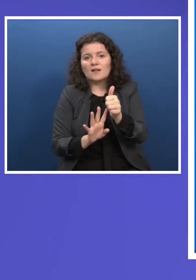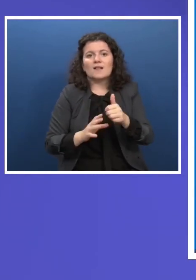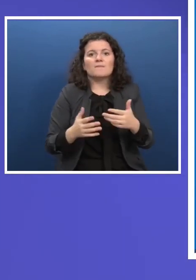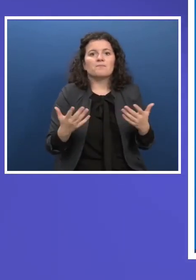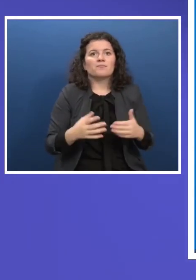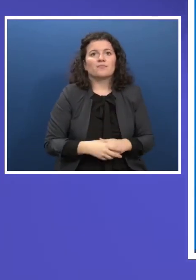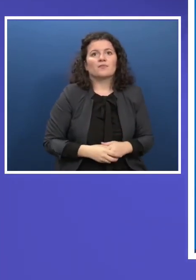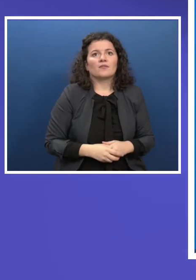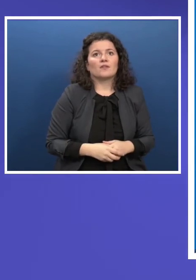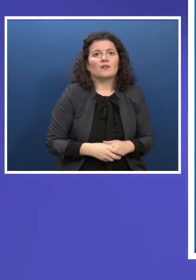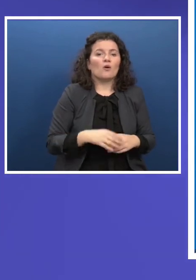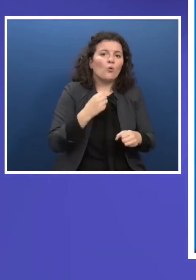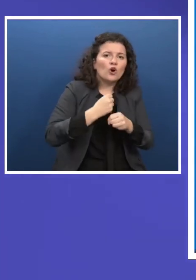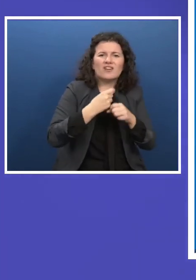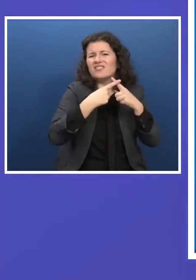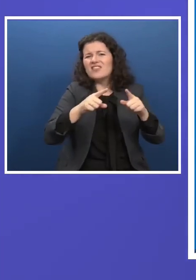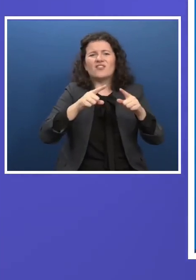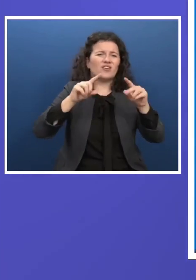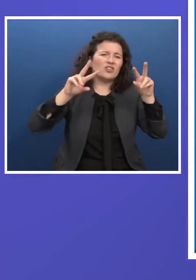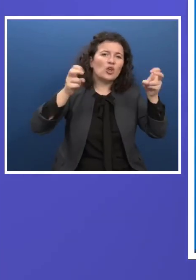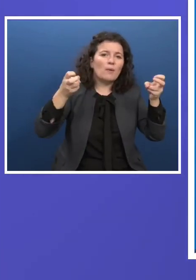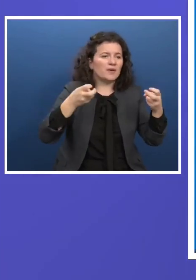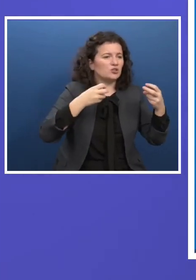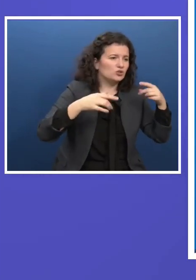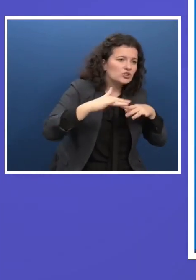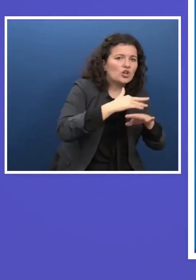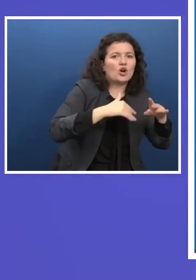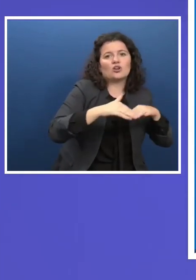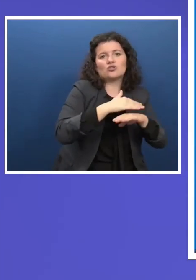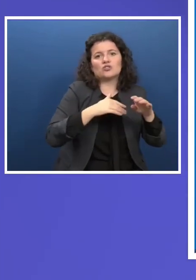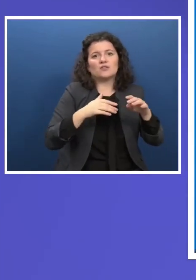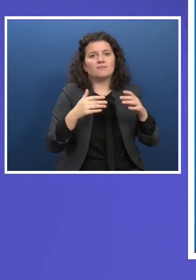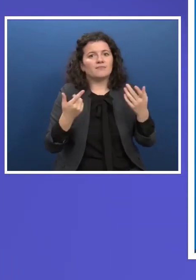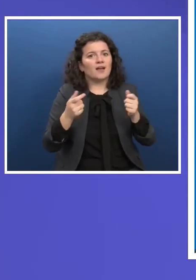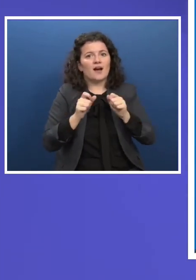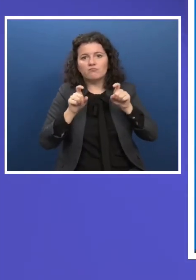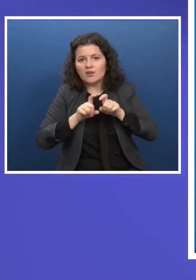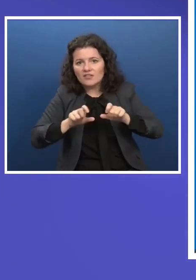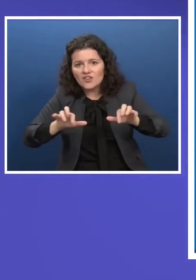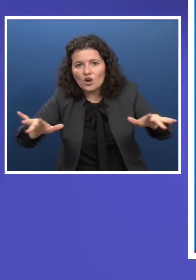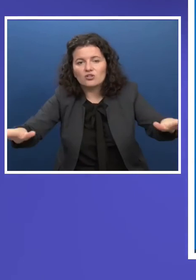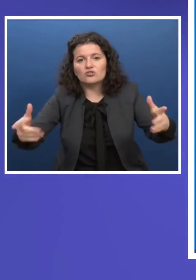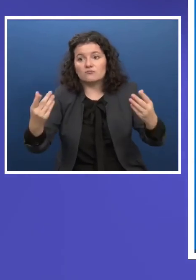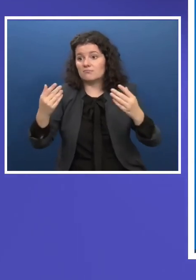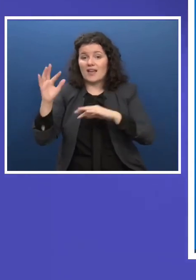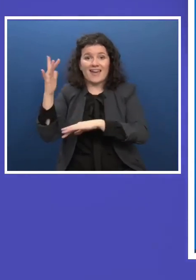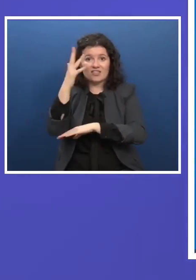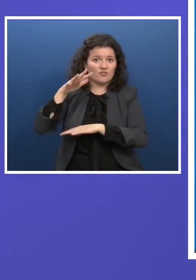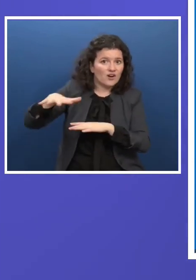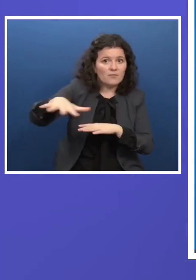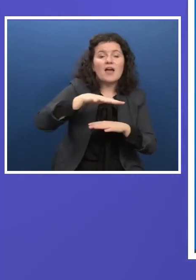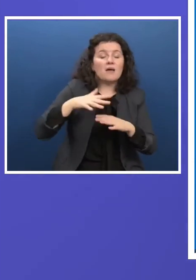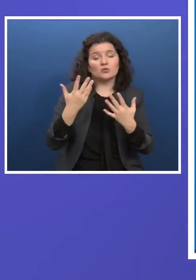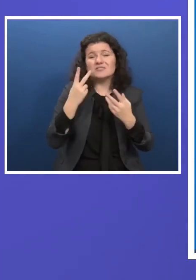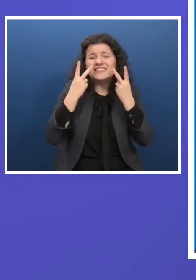infectiology, virology, microbiology. A lot of the science is really led by women. But when it